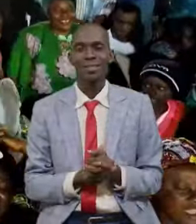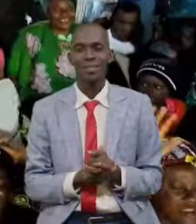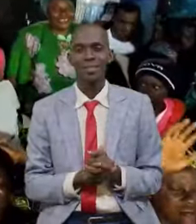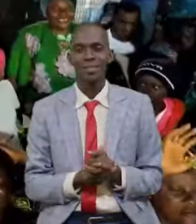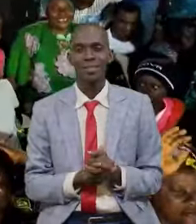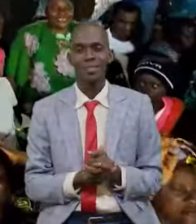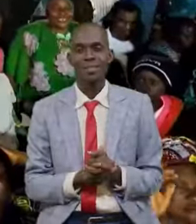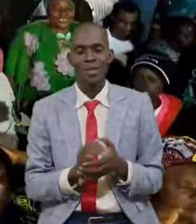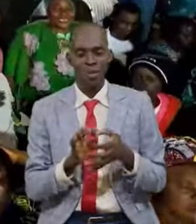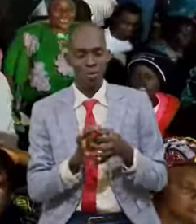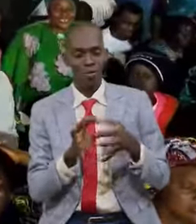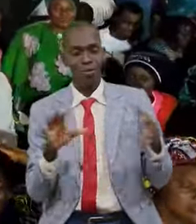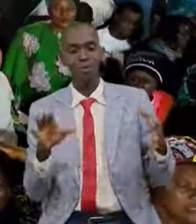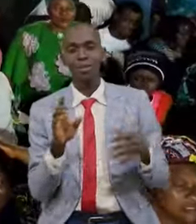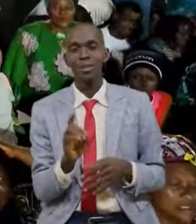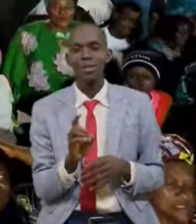Loosed.